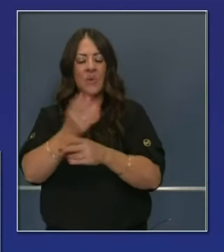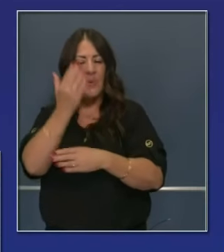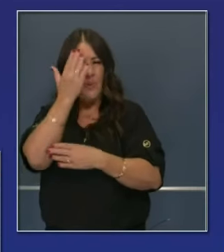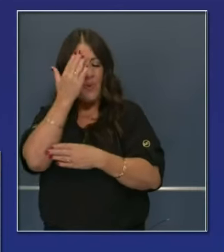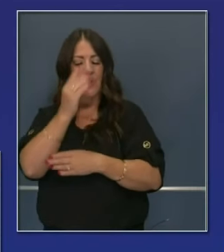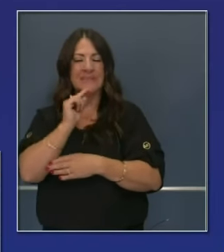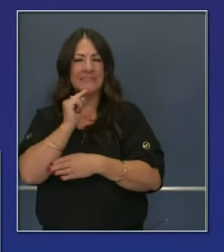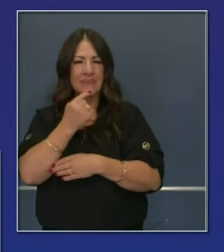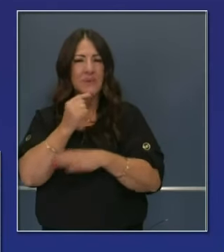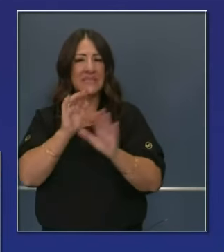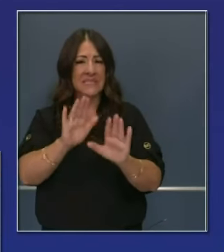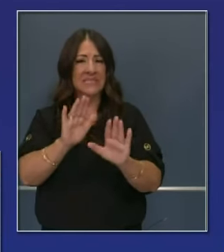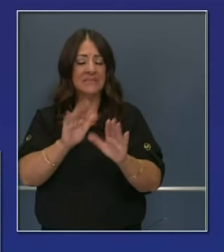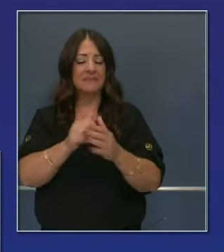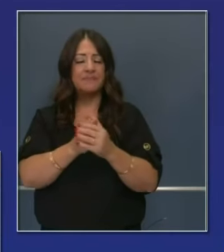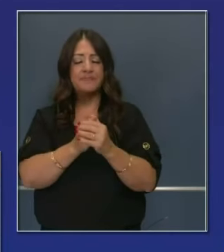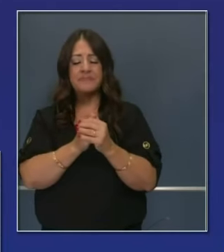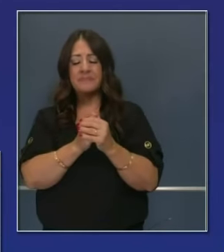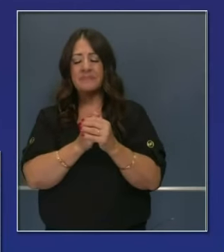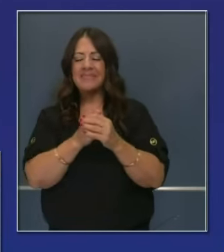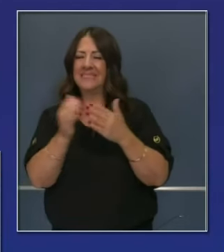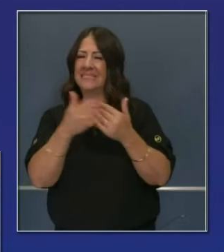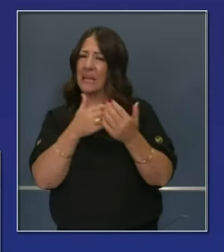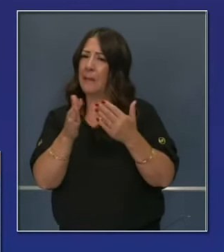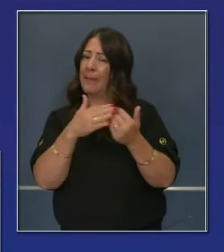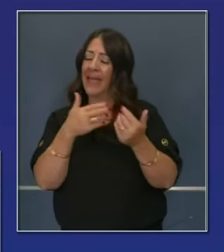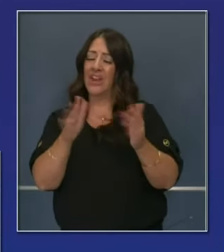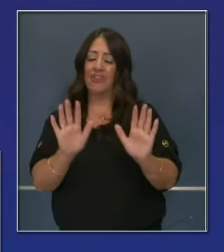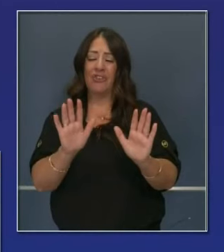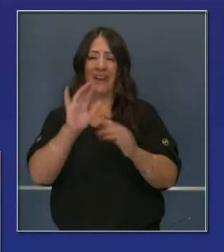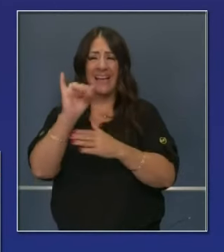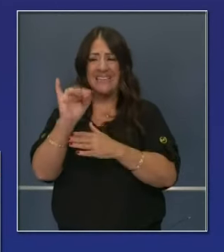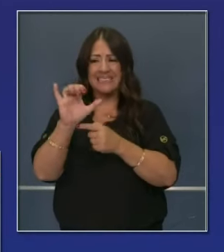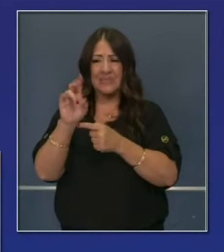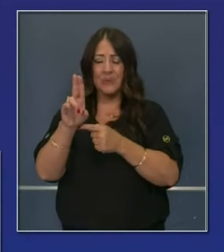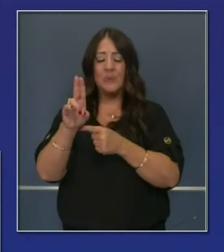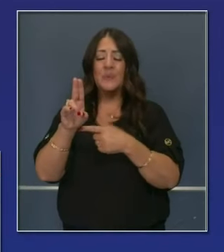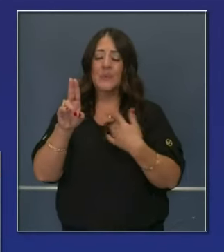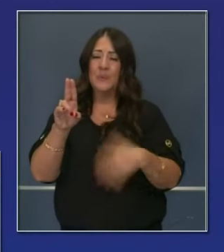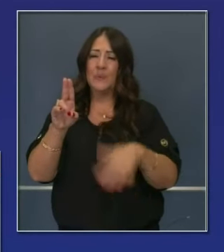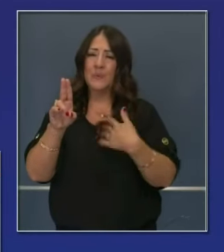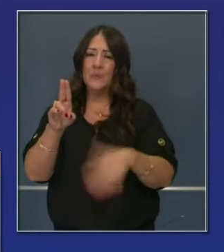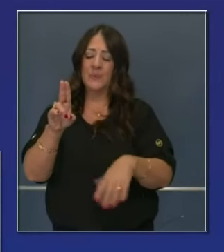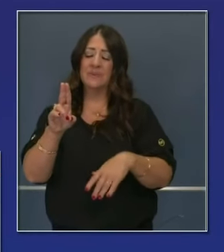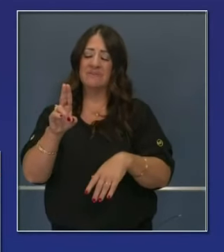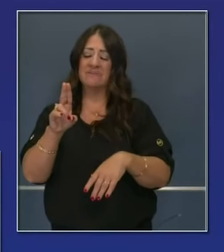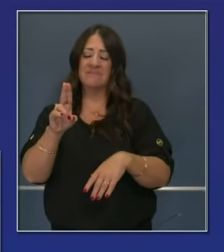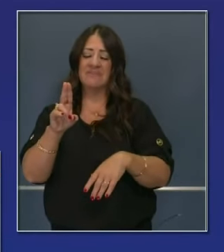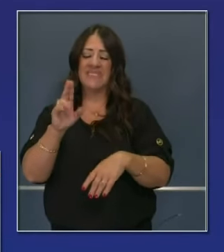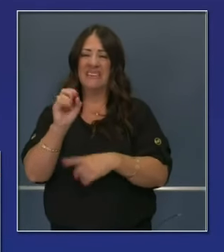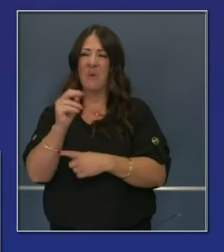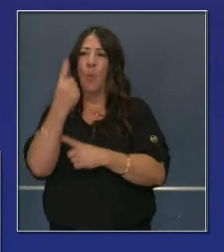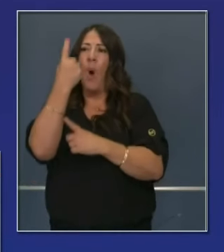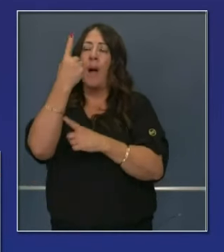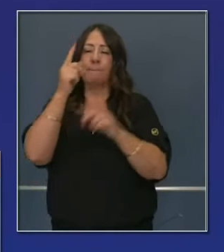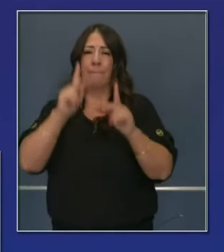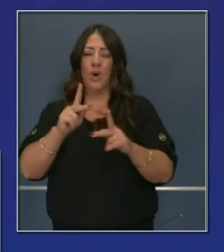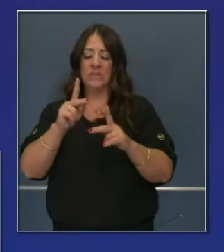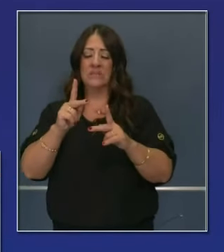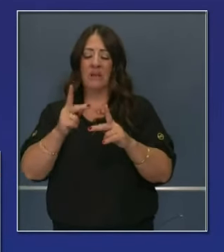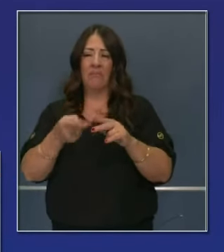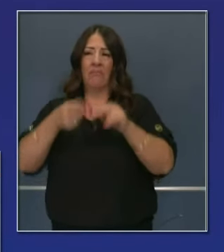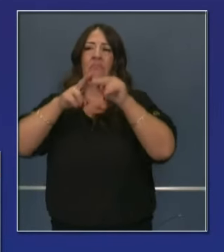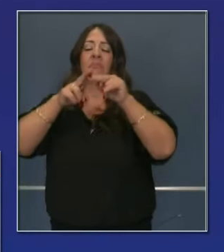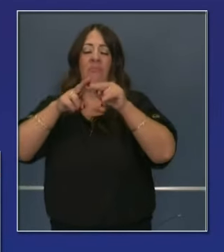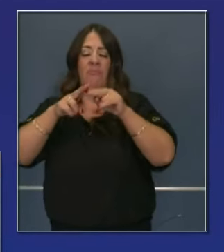still dozens, but nonetheless in ICUs, each and every ICU admission is precious